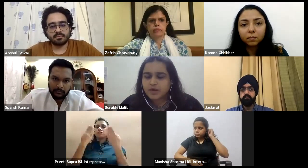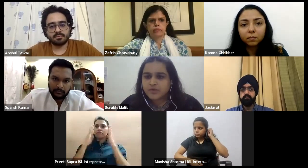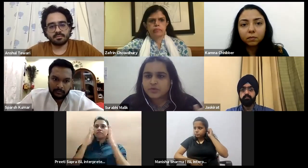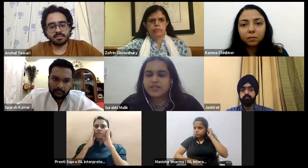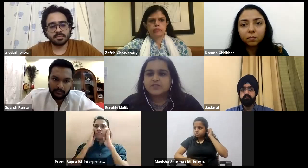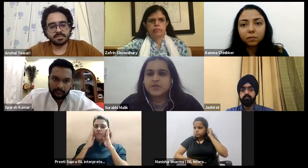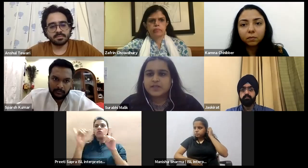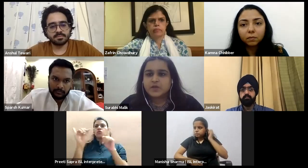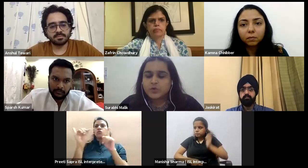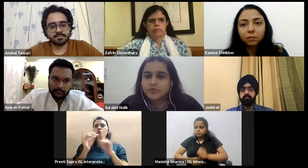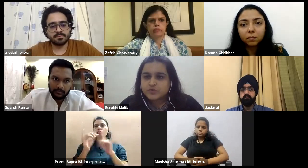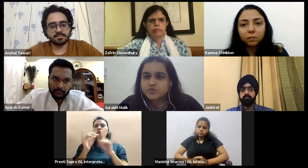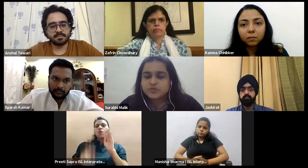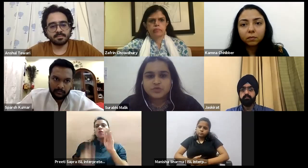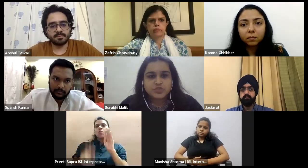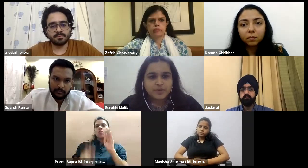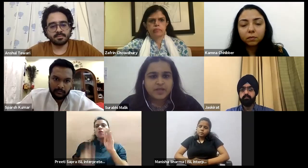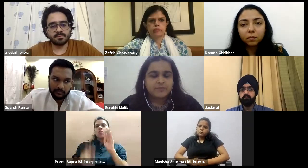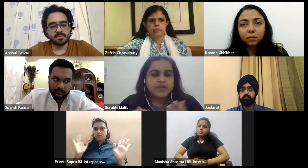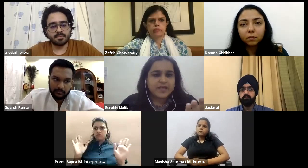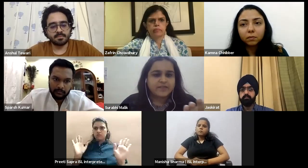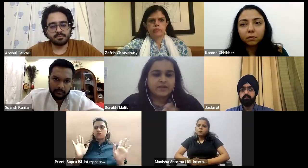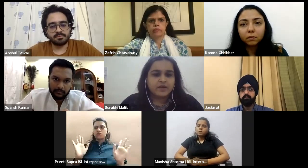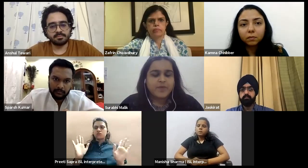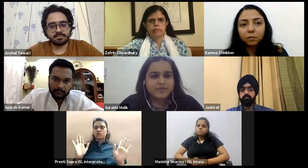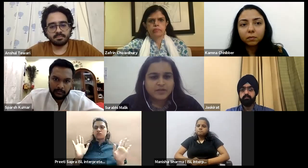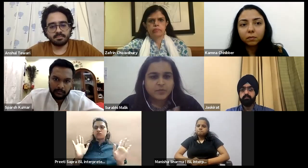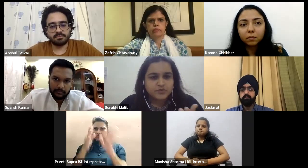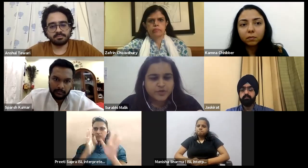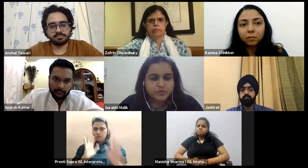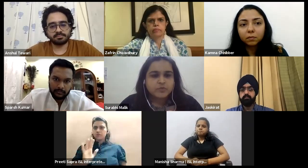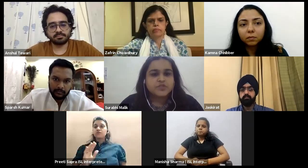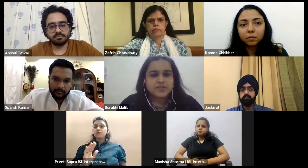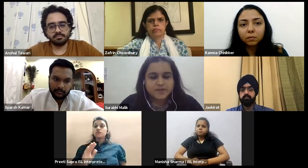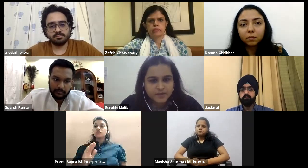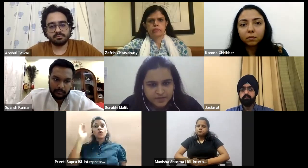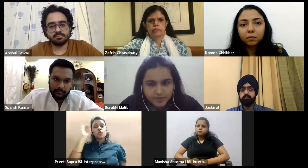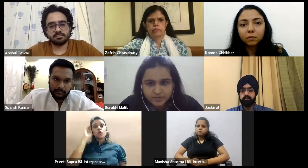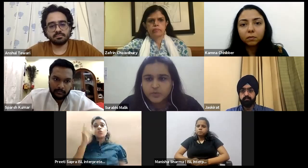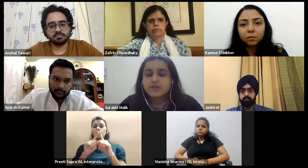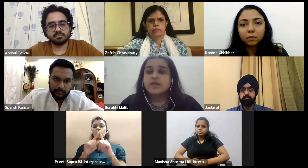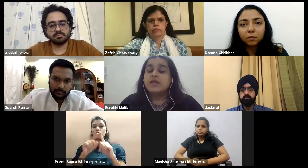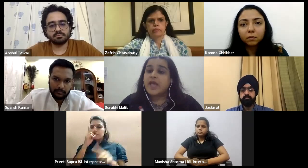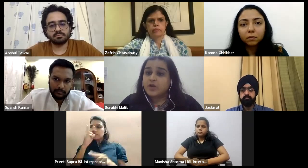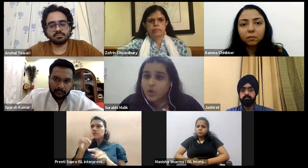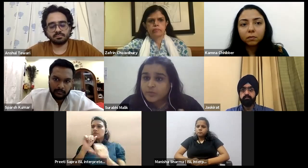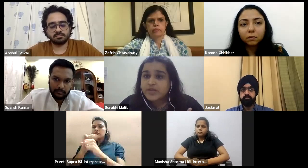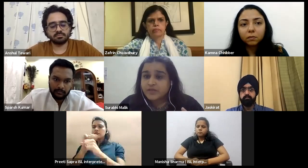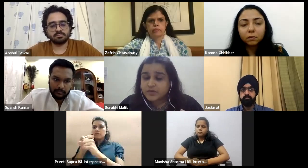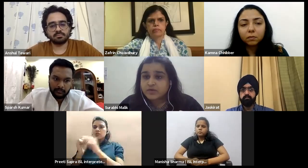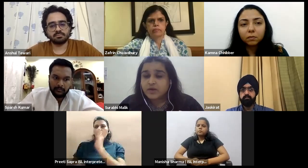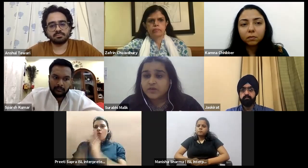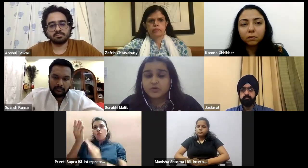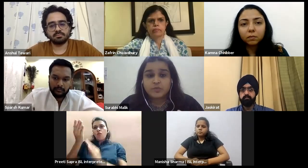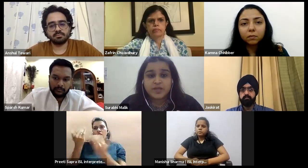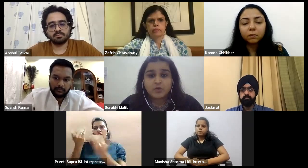problem, and that's when I think a lot of newsrooms, jumped in. I'm very glad that I've had the opportunity to work with Jaskirat and team at the Quint and a lot many